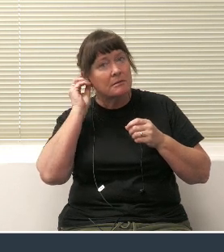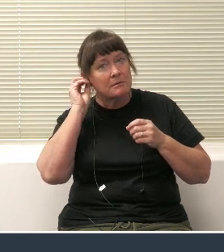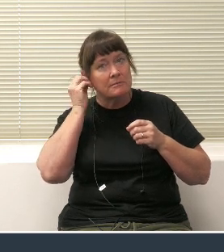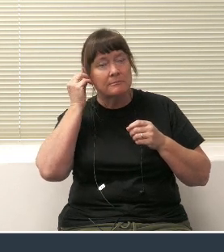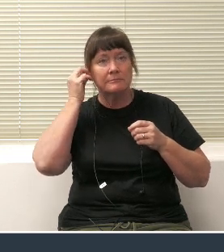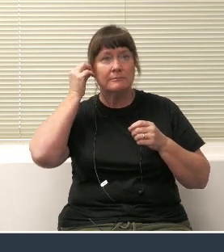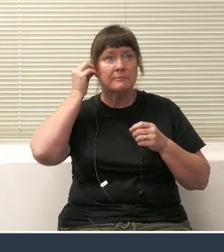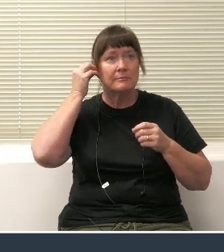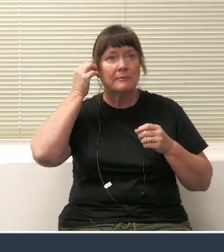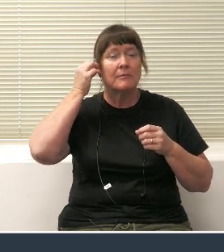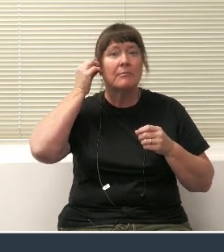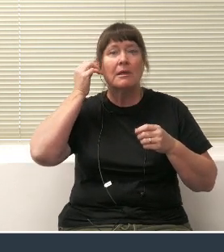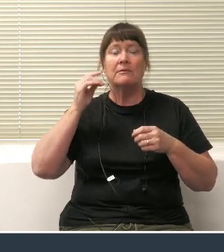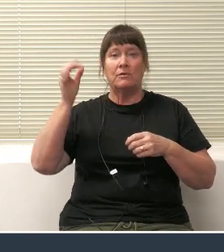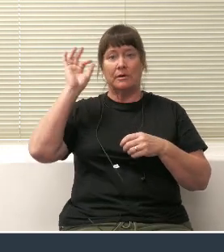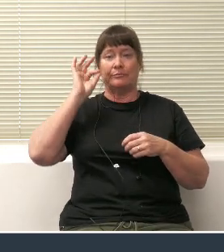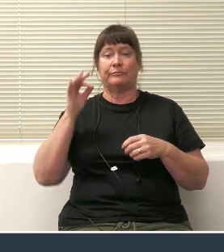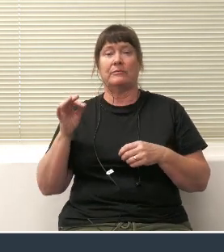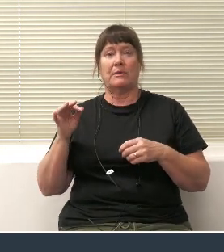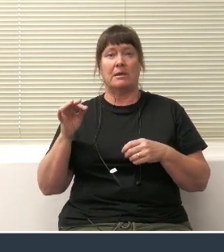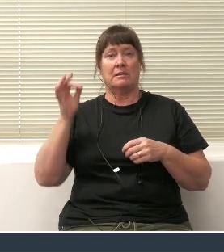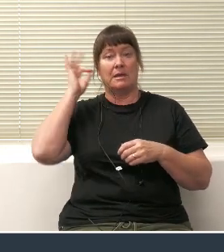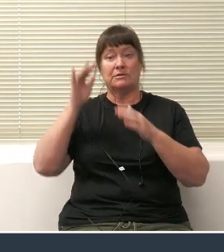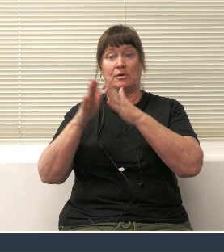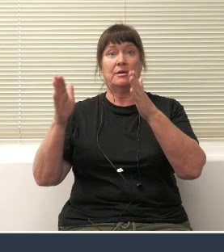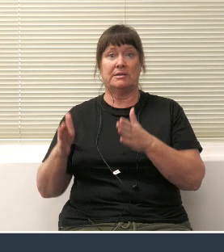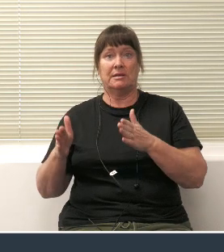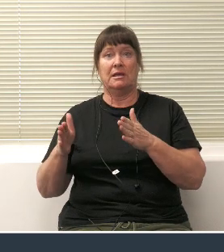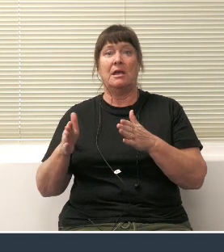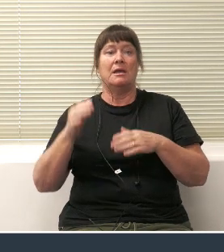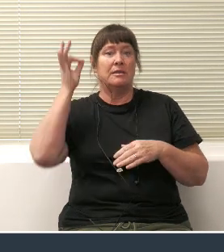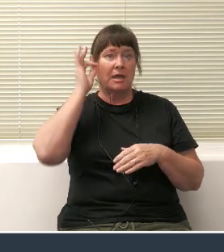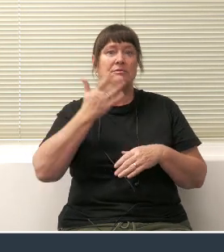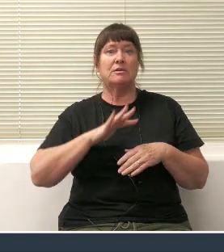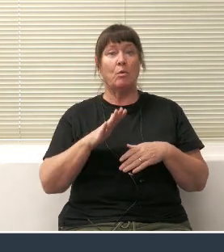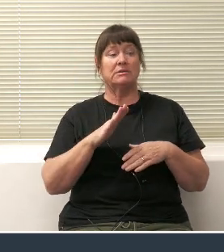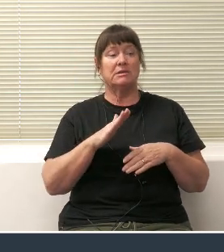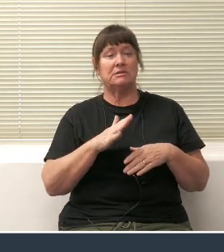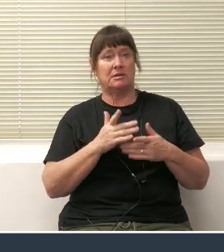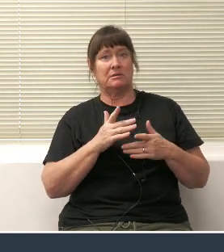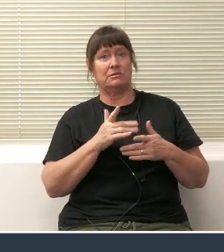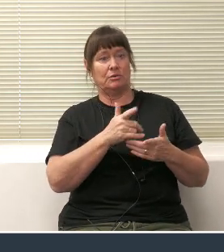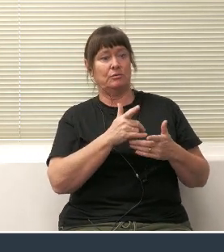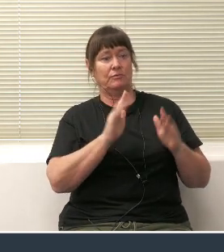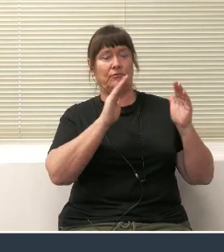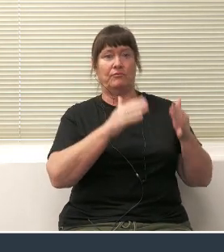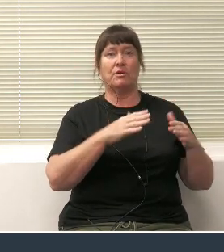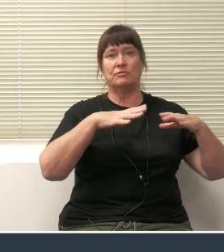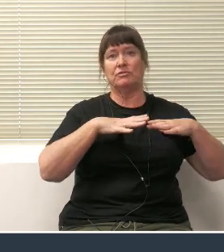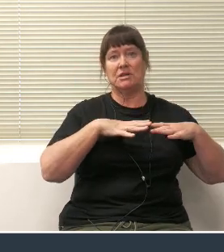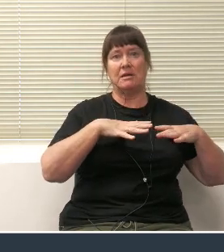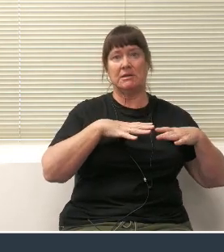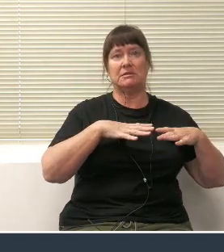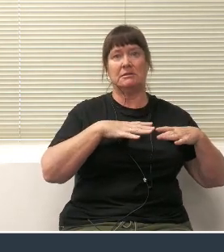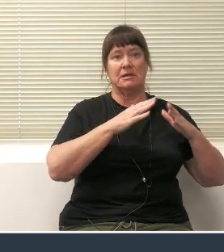way? So council's preferred option was a retirement focus with a mixed delivery approach. Of those